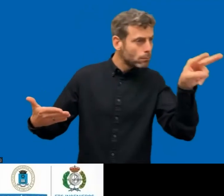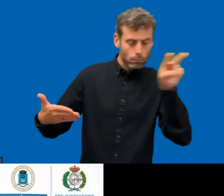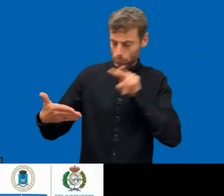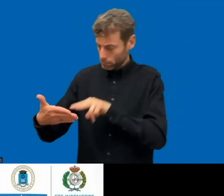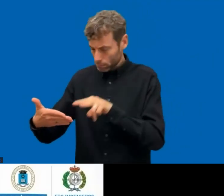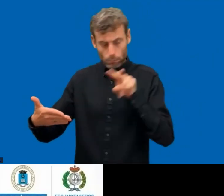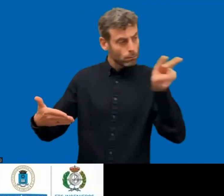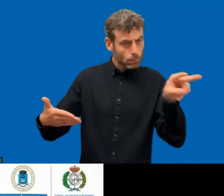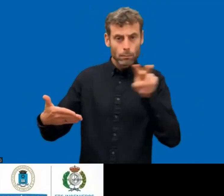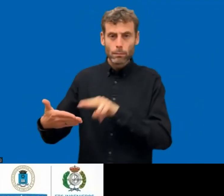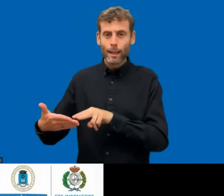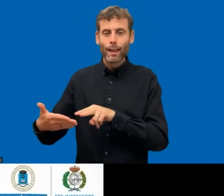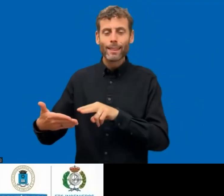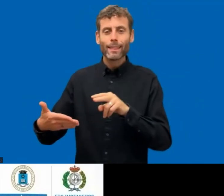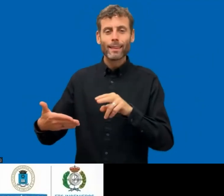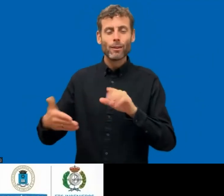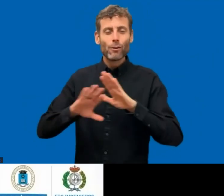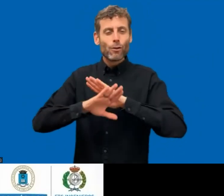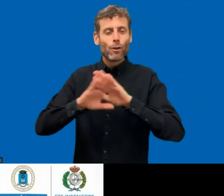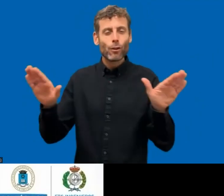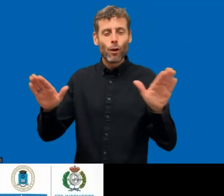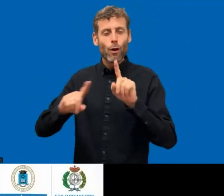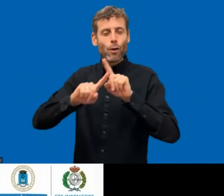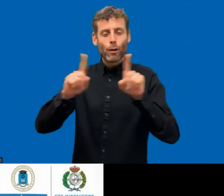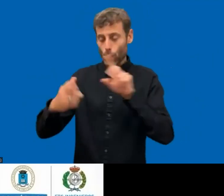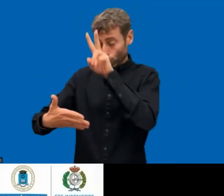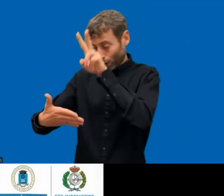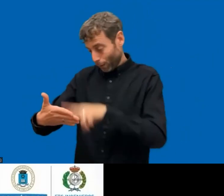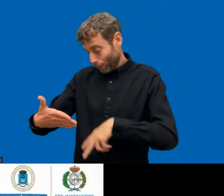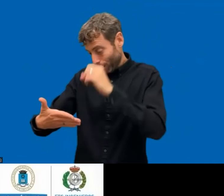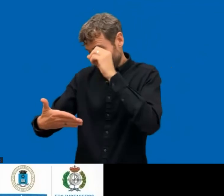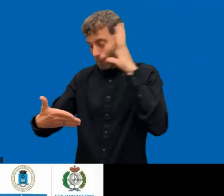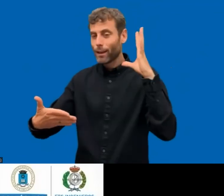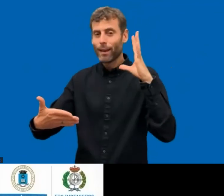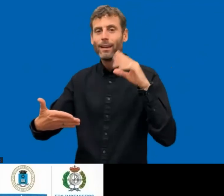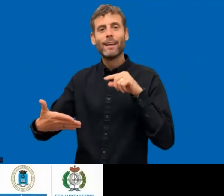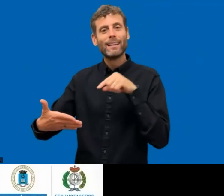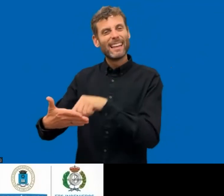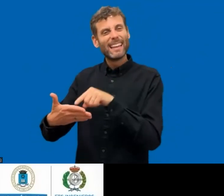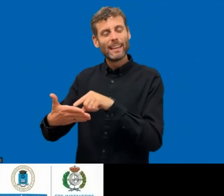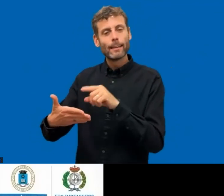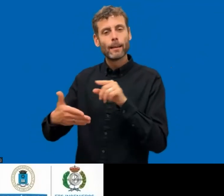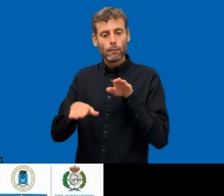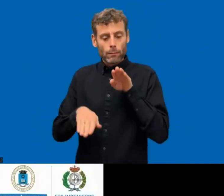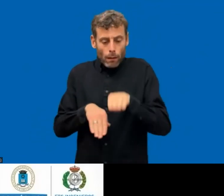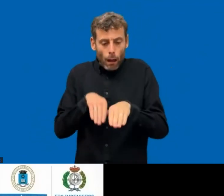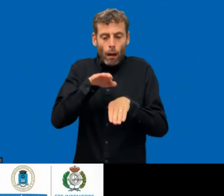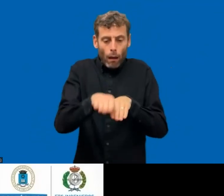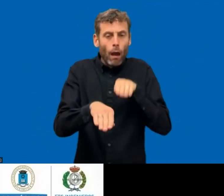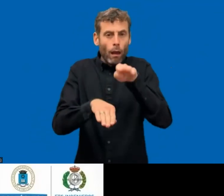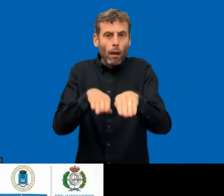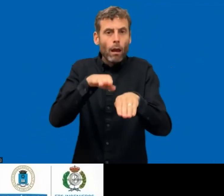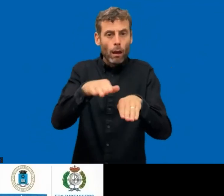So isn't that kind of up to the market to bridge the gap between the standard and the understanding? I mean, the kind of